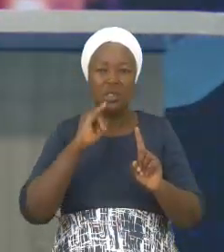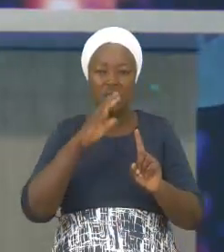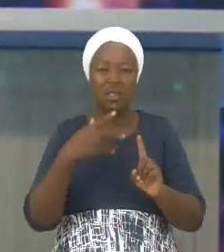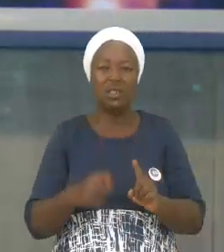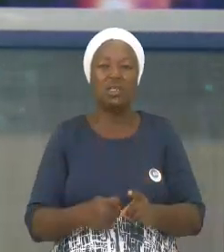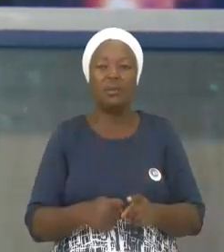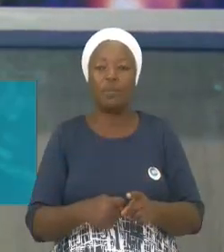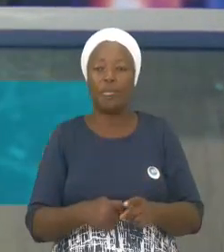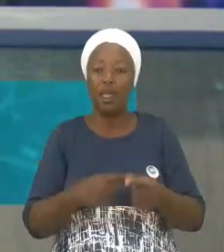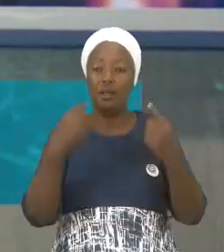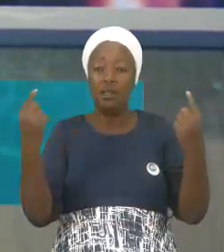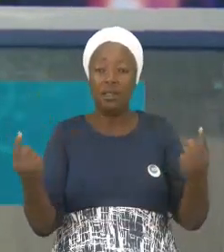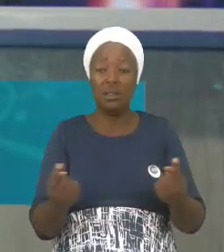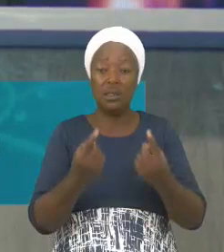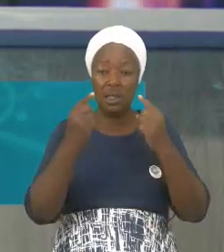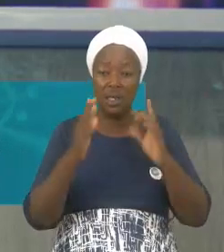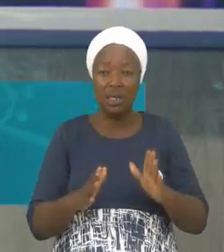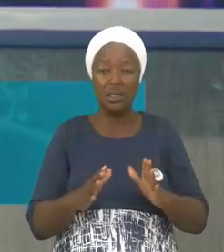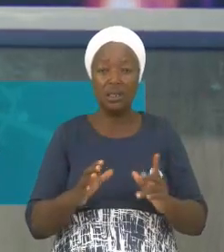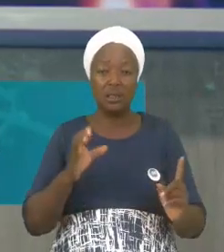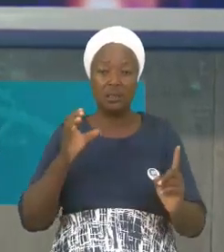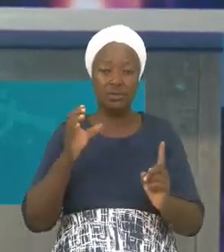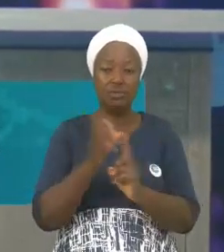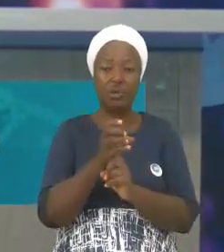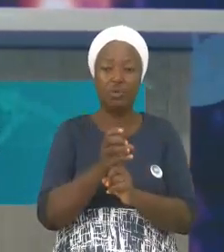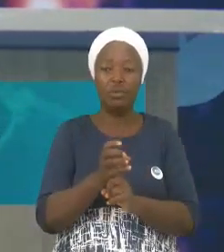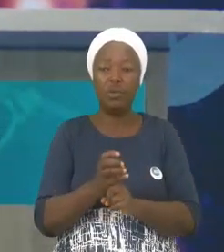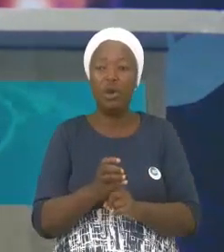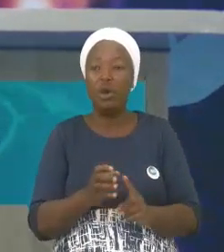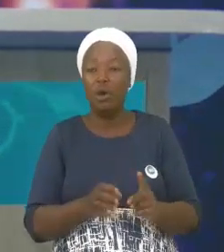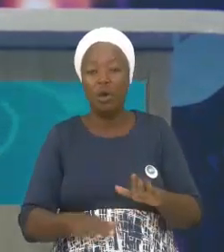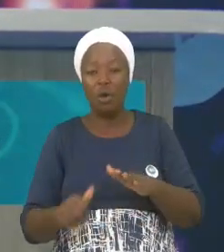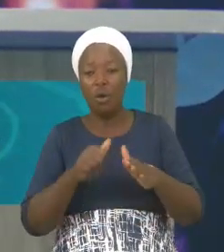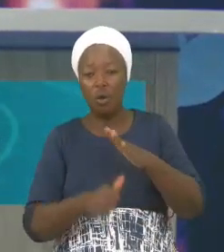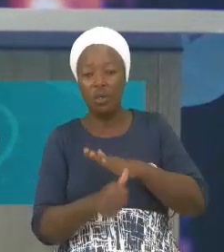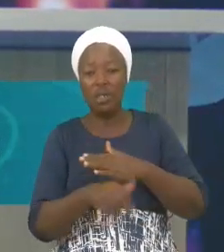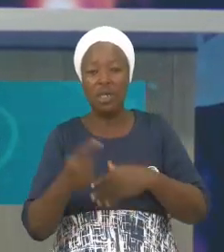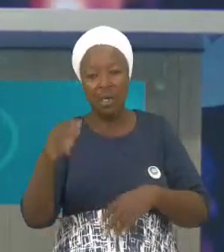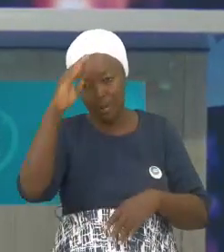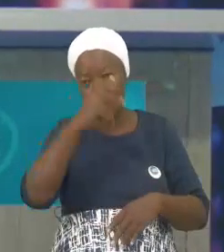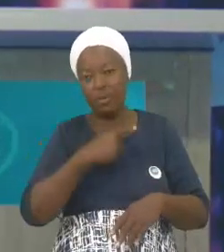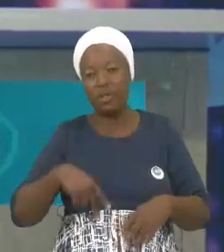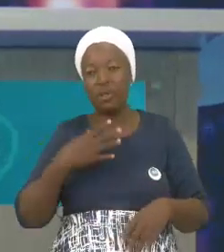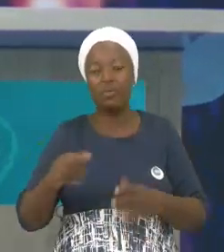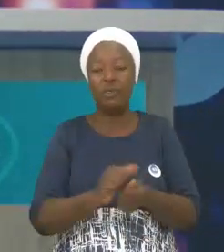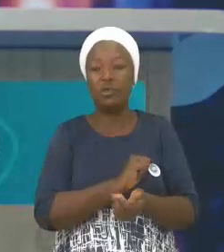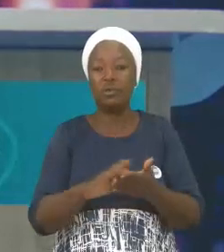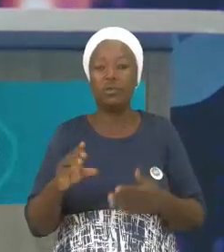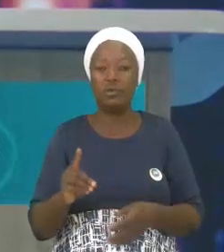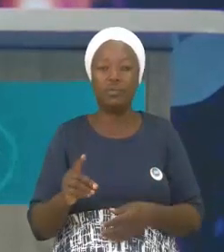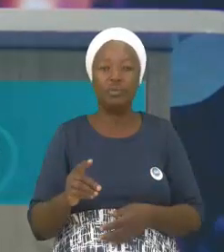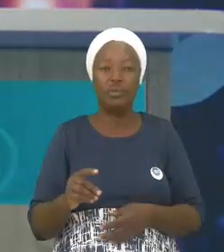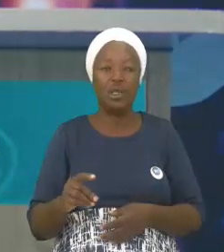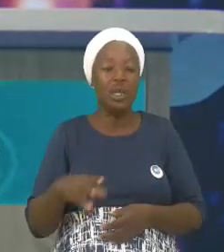transgressors trampled under the prince of perdition. The transgressor, the way of